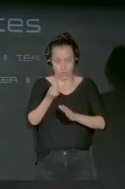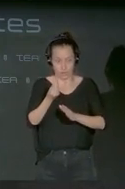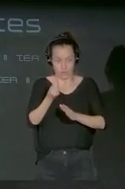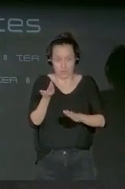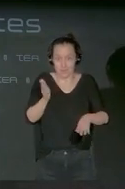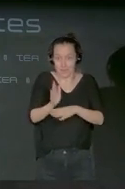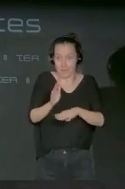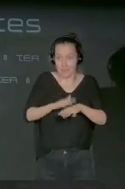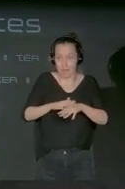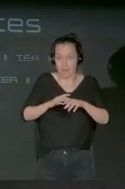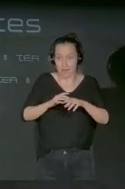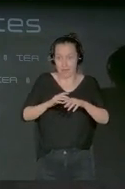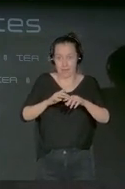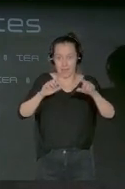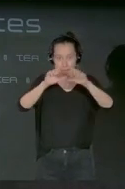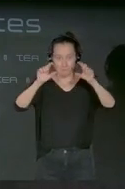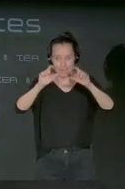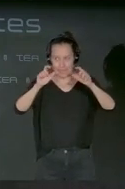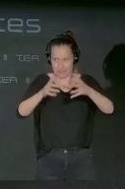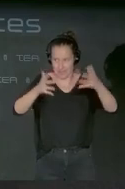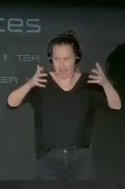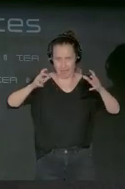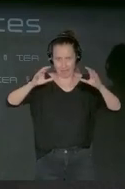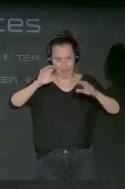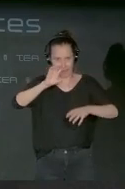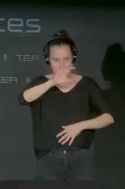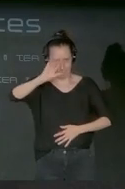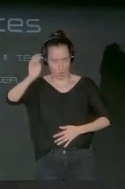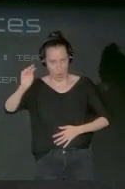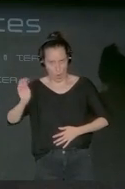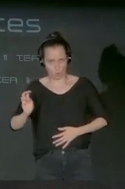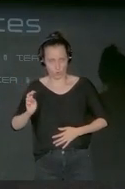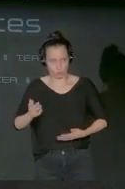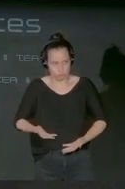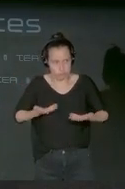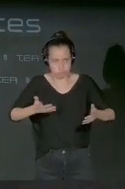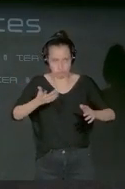them, to promote them. All that takes know-how and investment. So